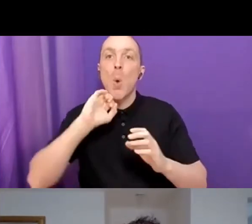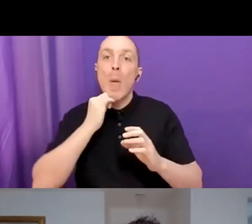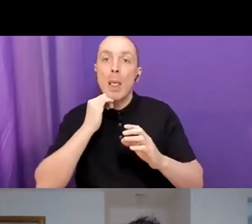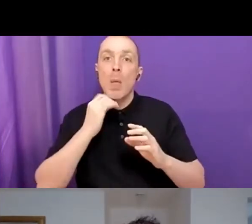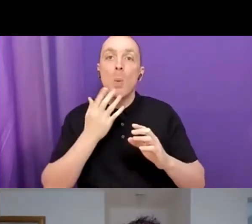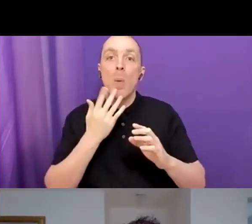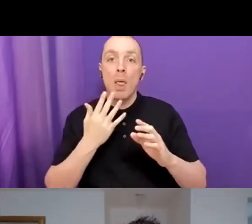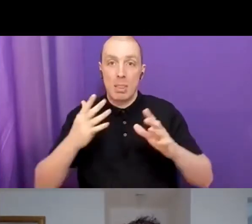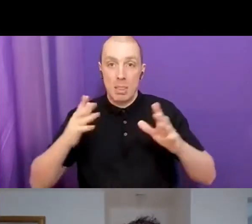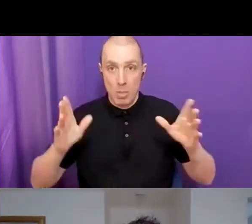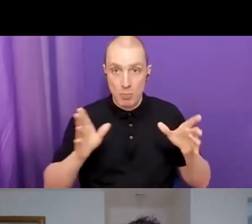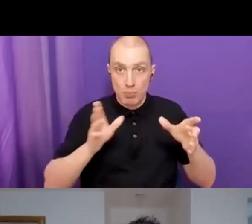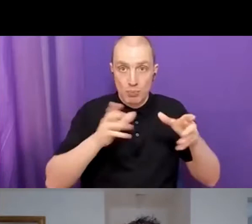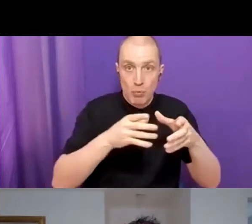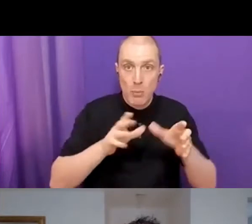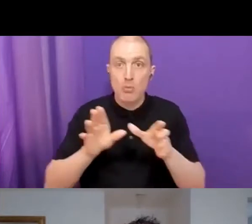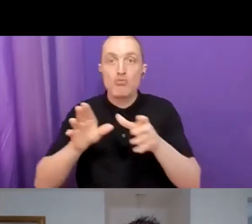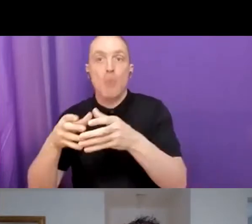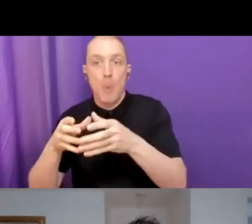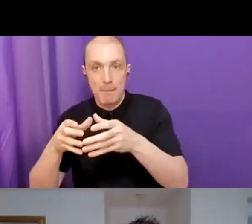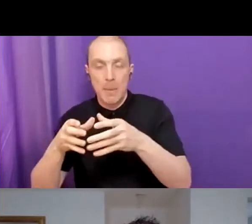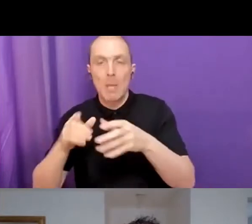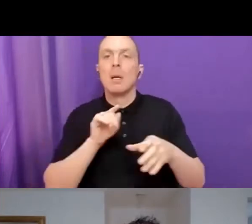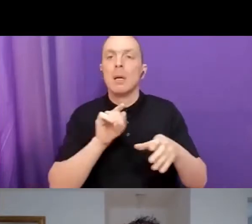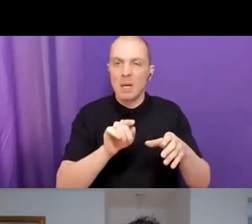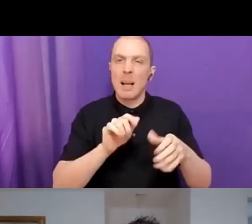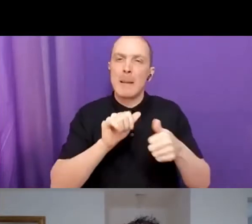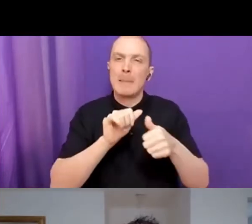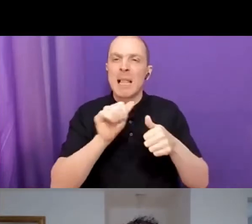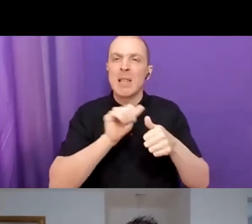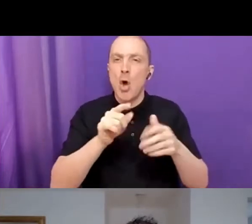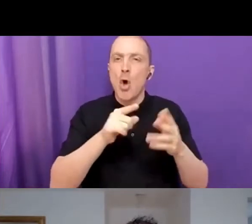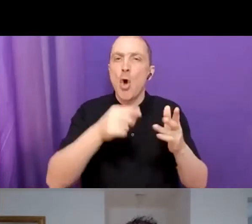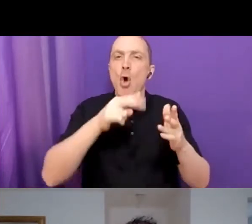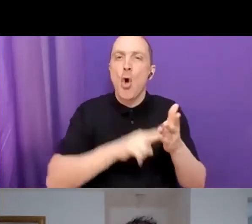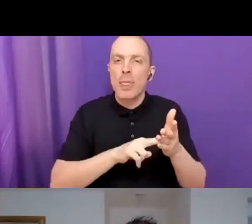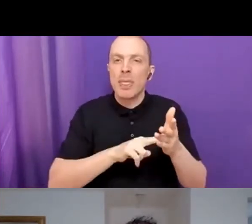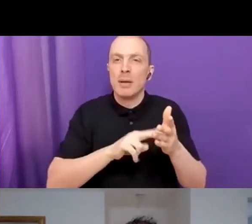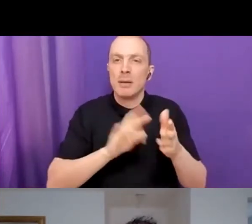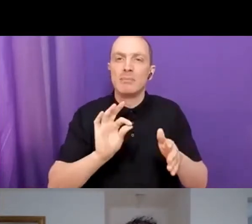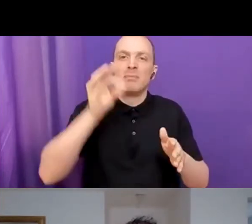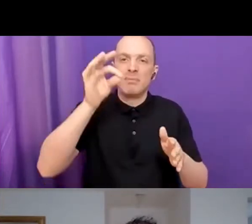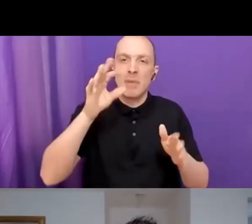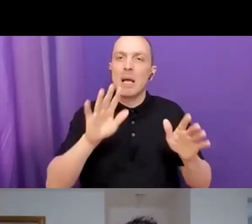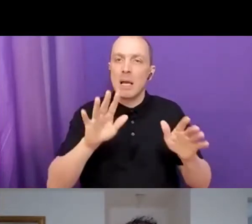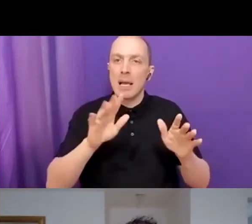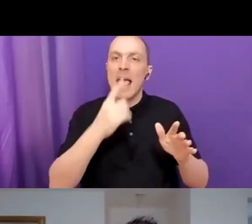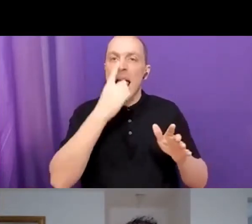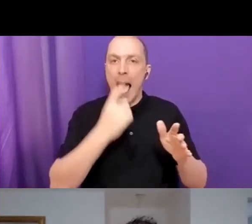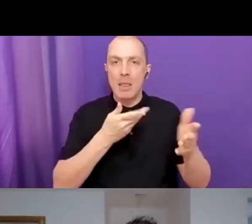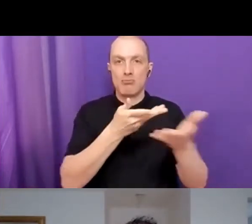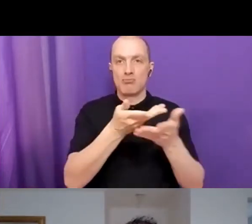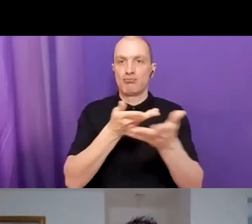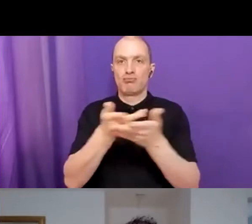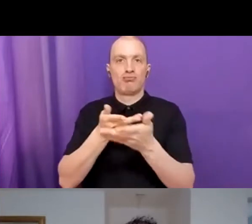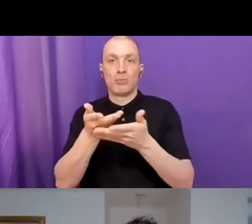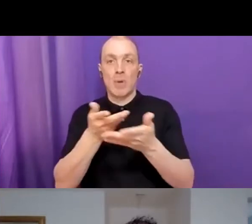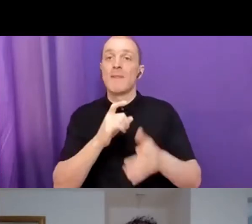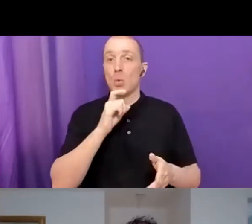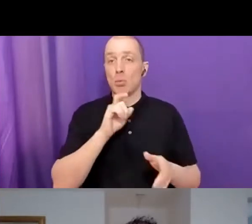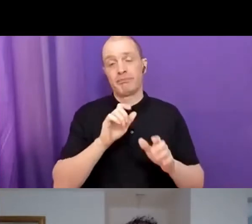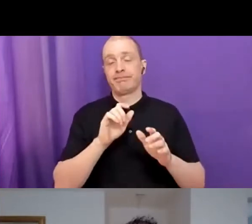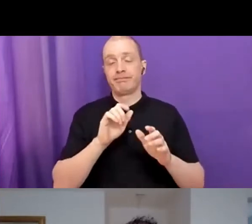on, it is useful to have your camera on so it's easier to interact as part of the discussion if you feel